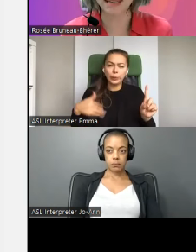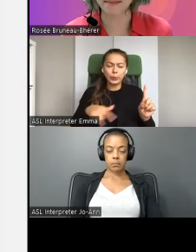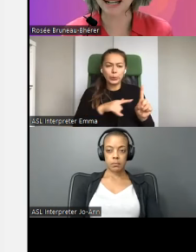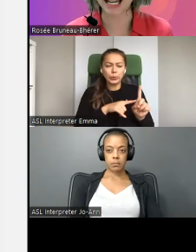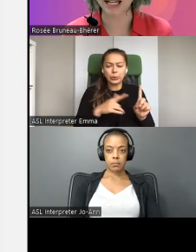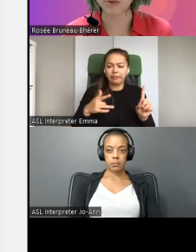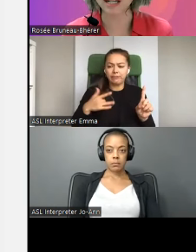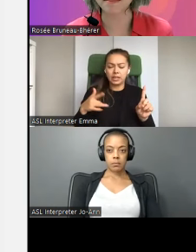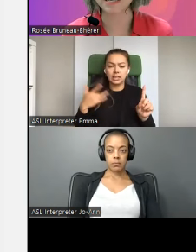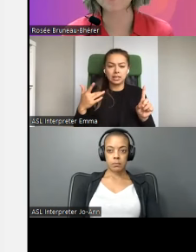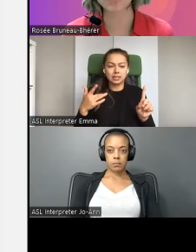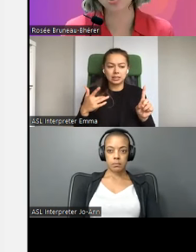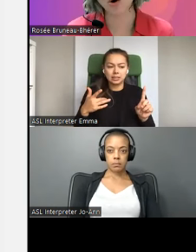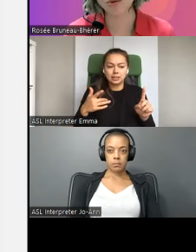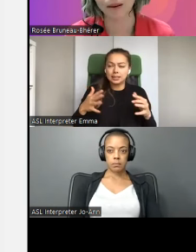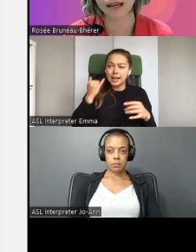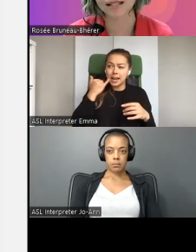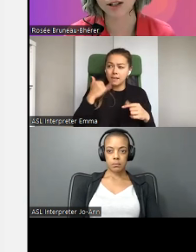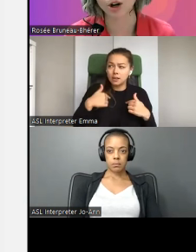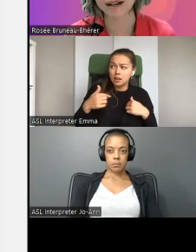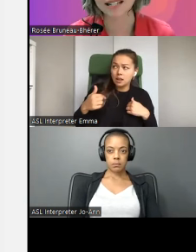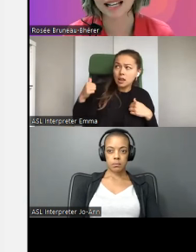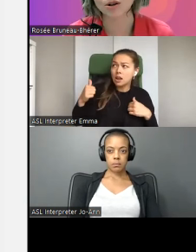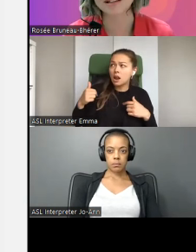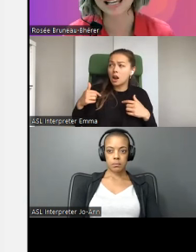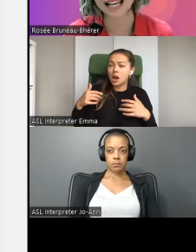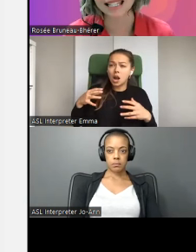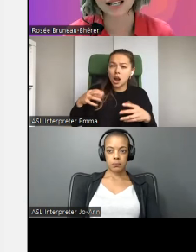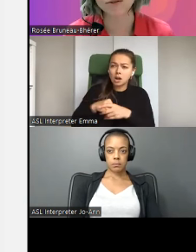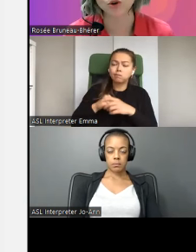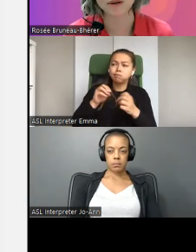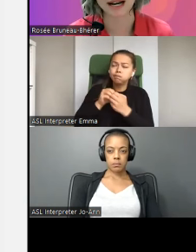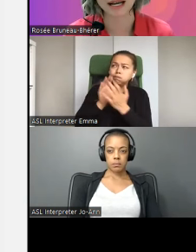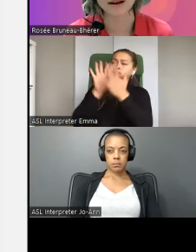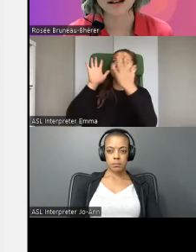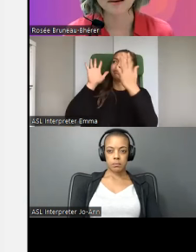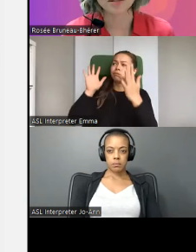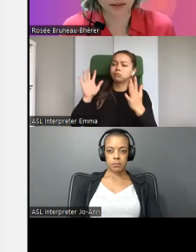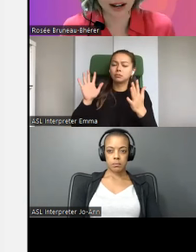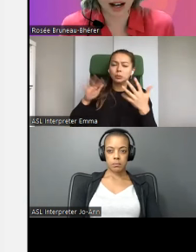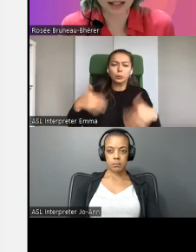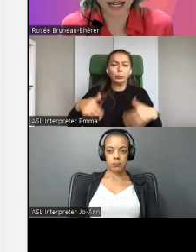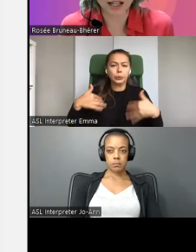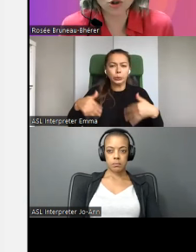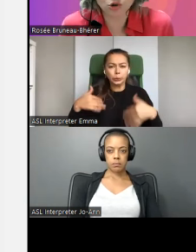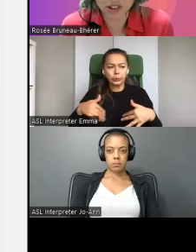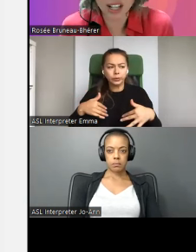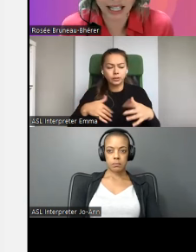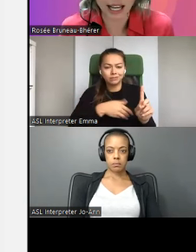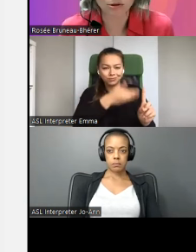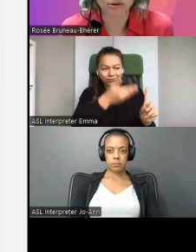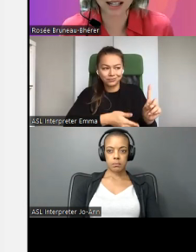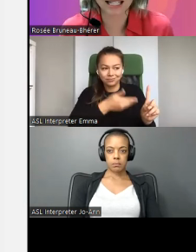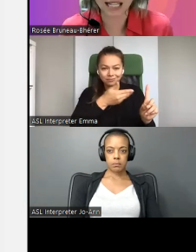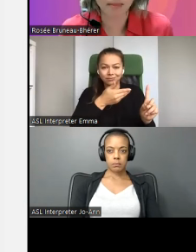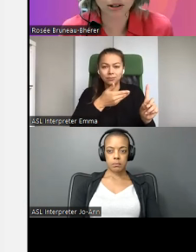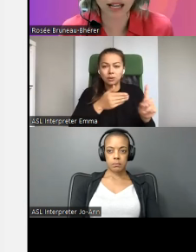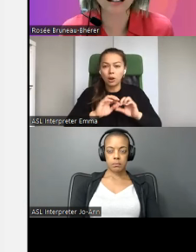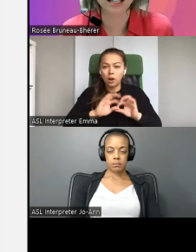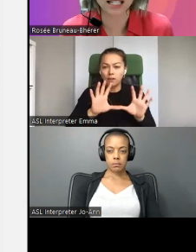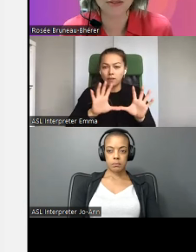who takes part in several conflicts with others, sometimes despite himself, well, this confirms the negative representation he